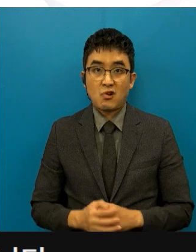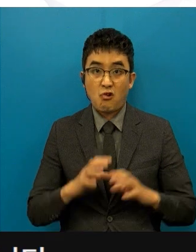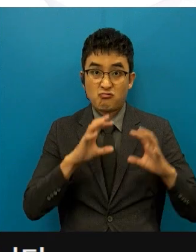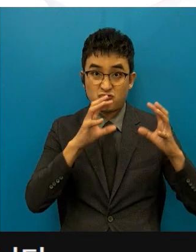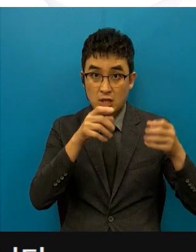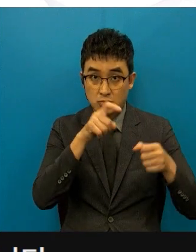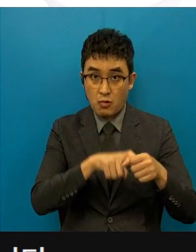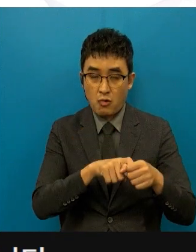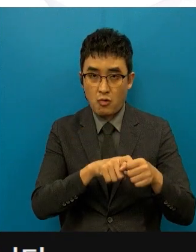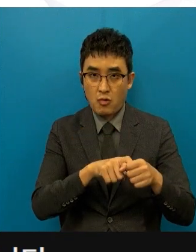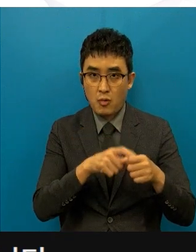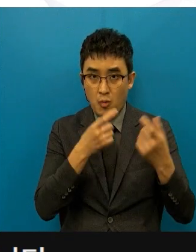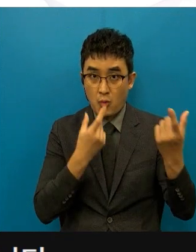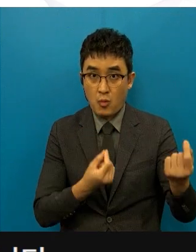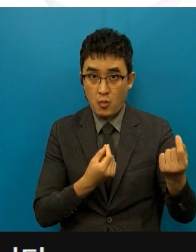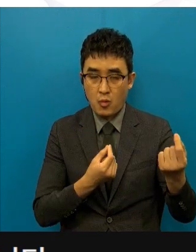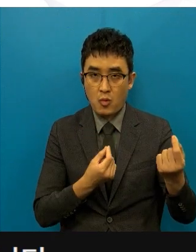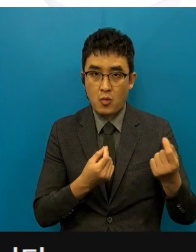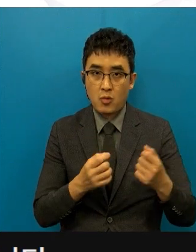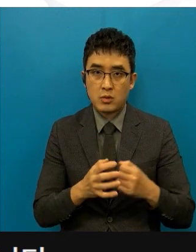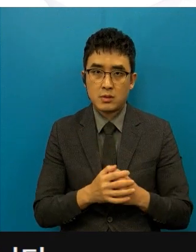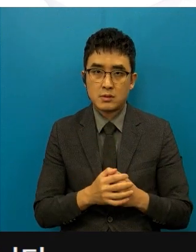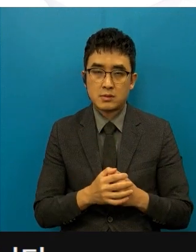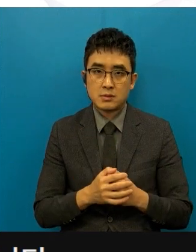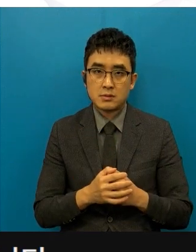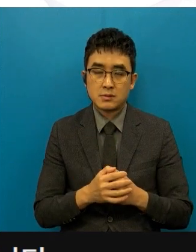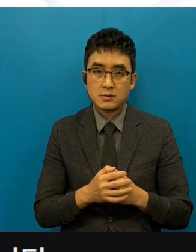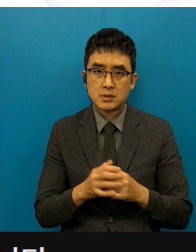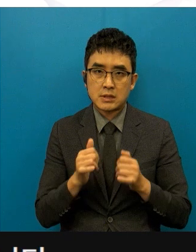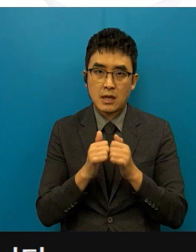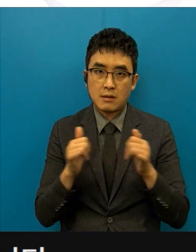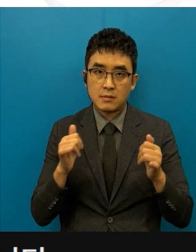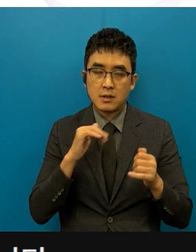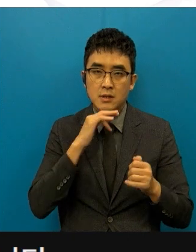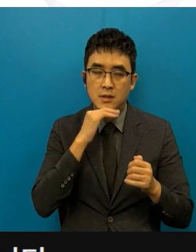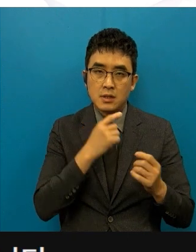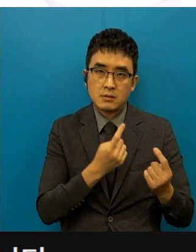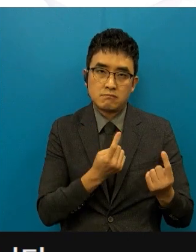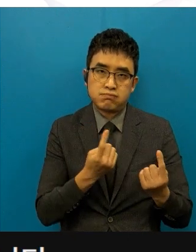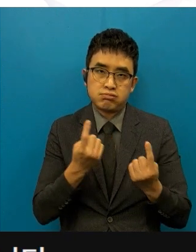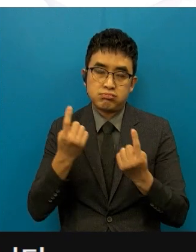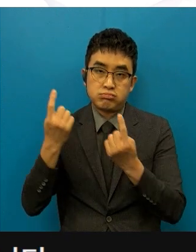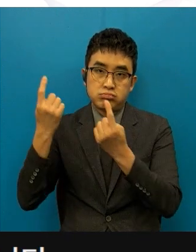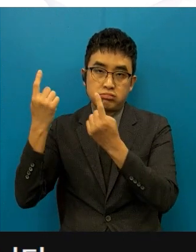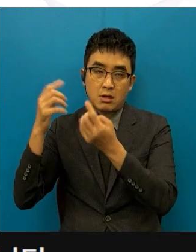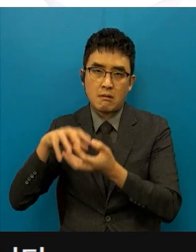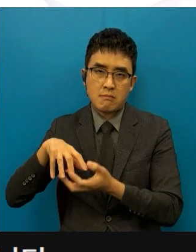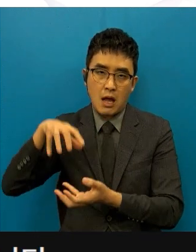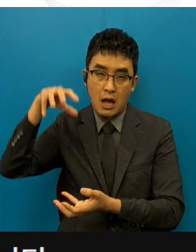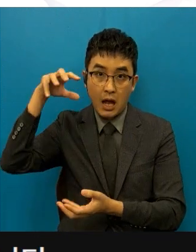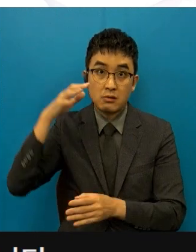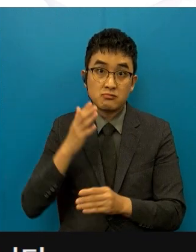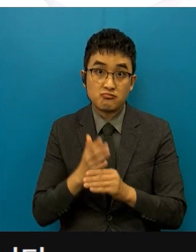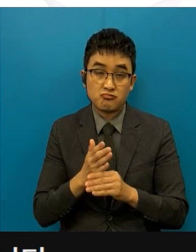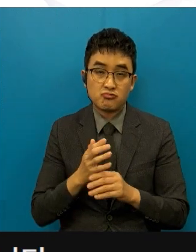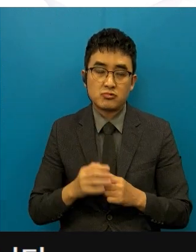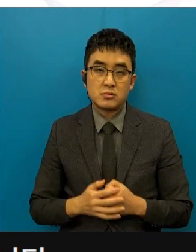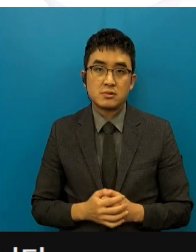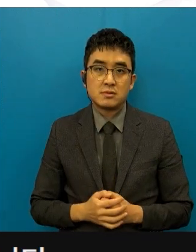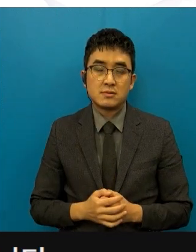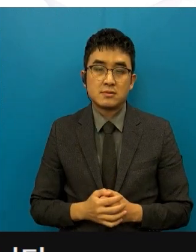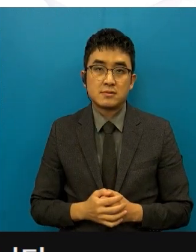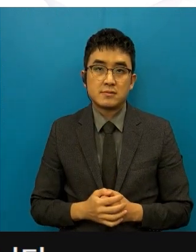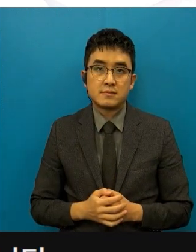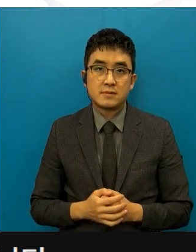the super-aged society like Japanese societies in 2030.